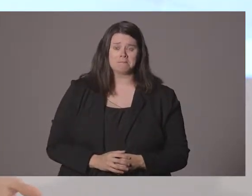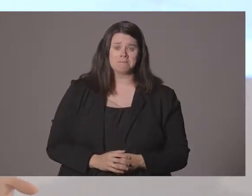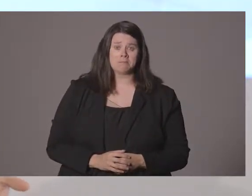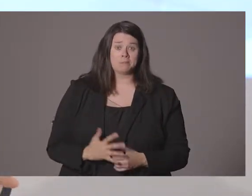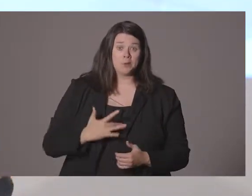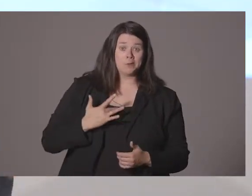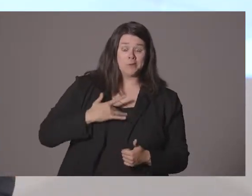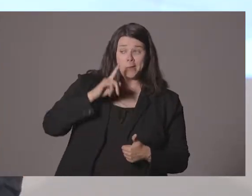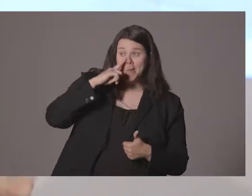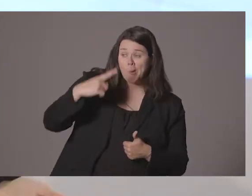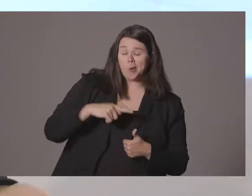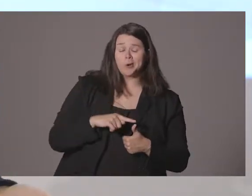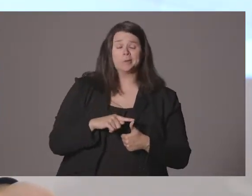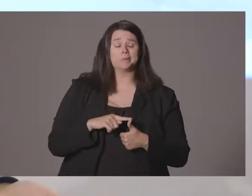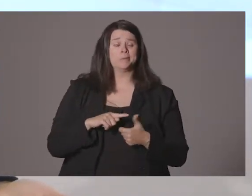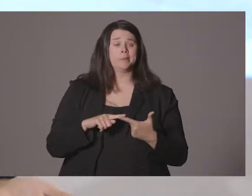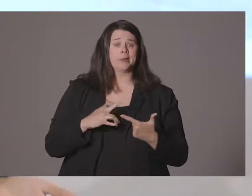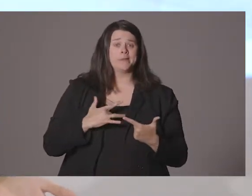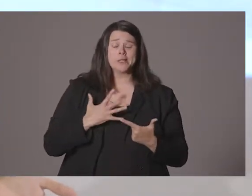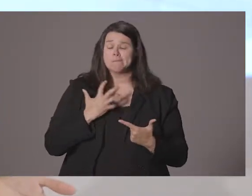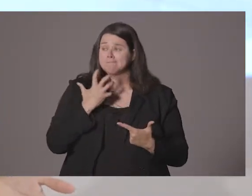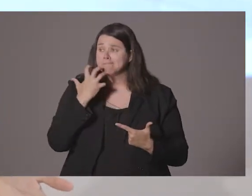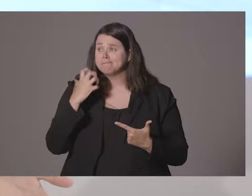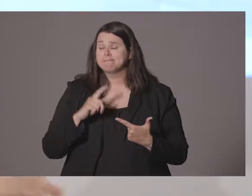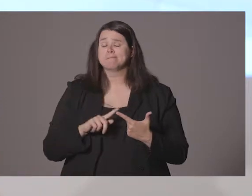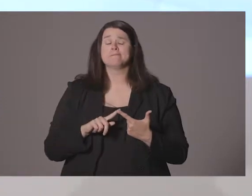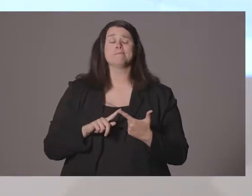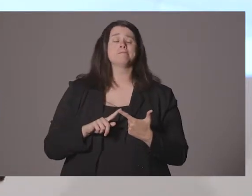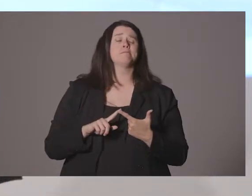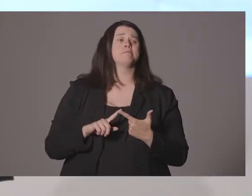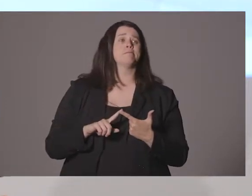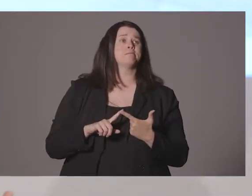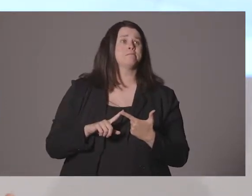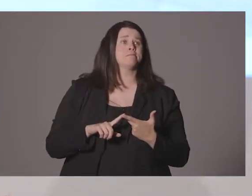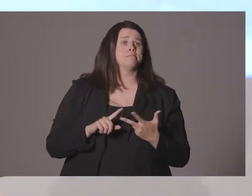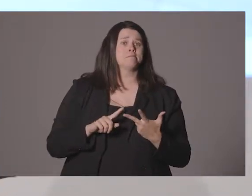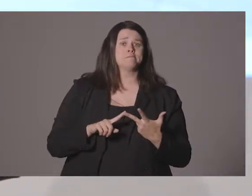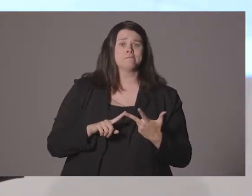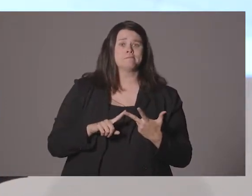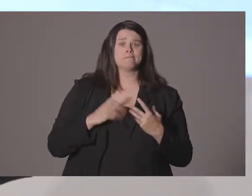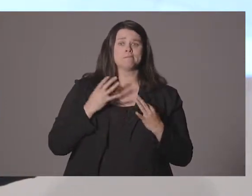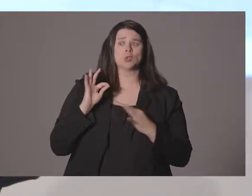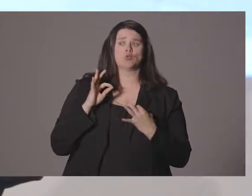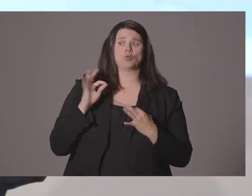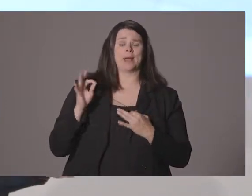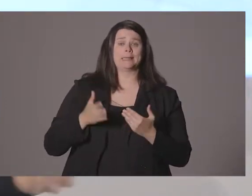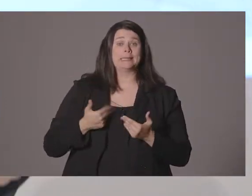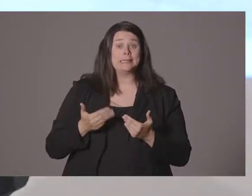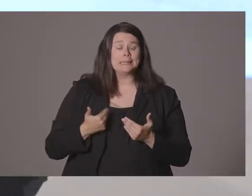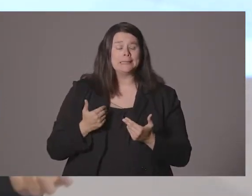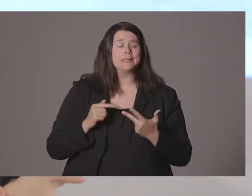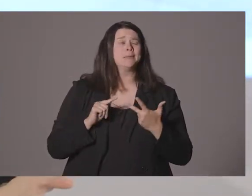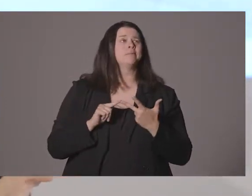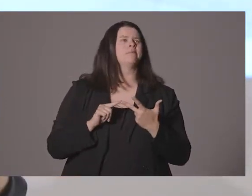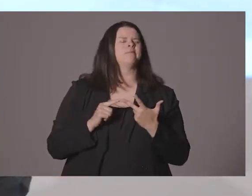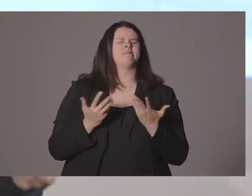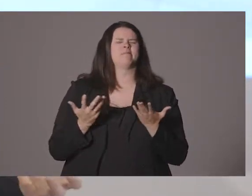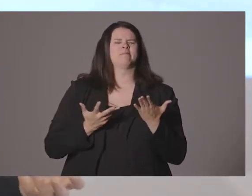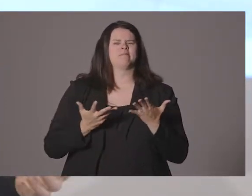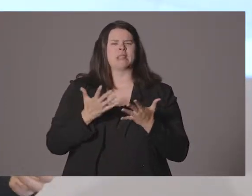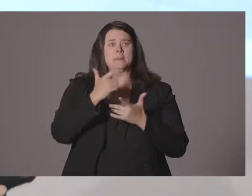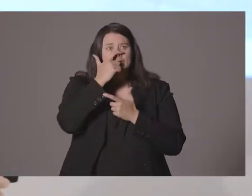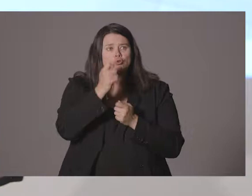boredom or irritation or distractibility, or it might be interest